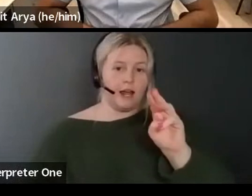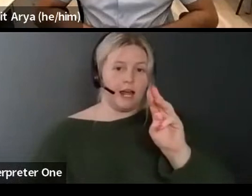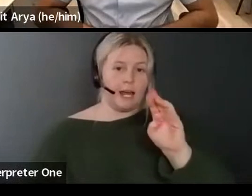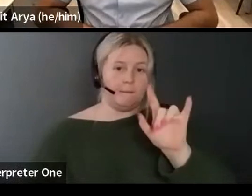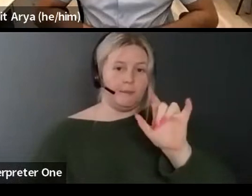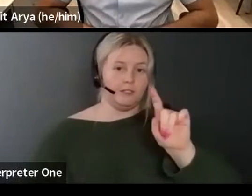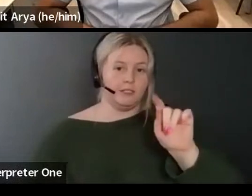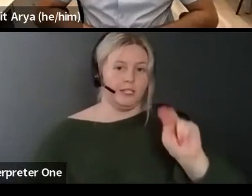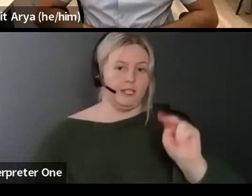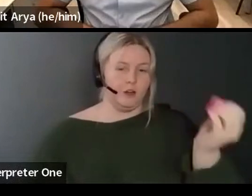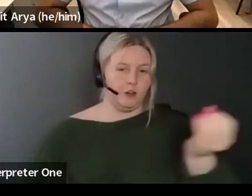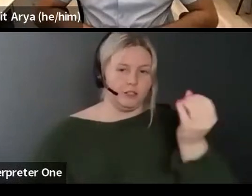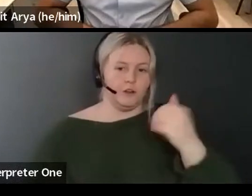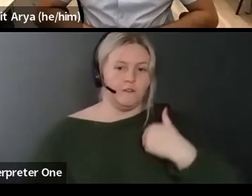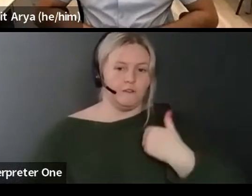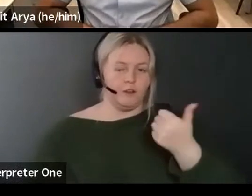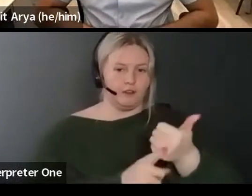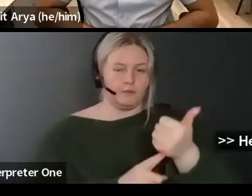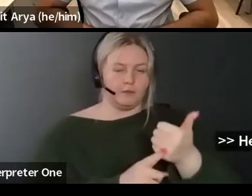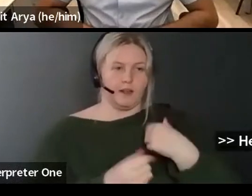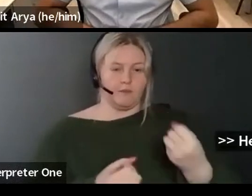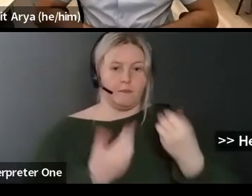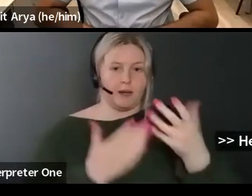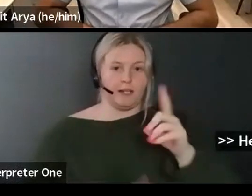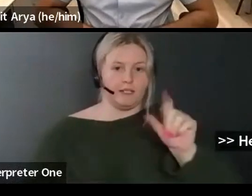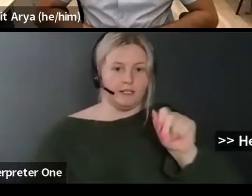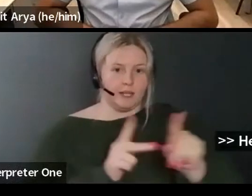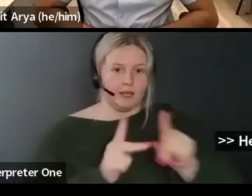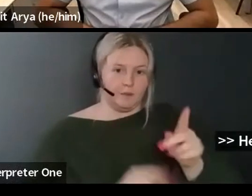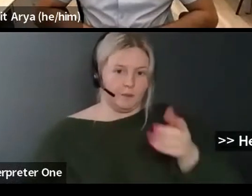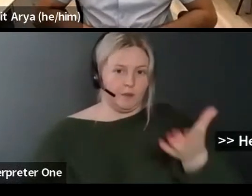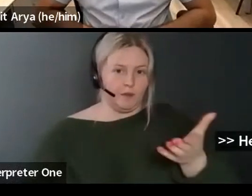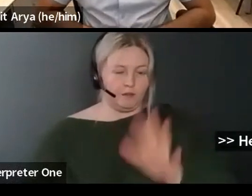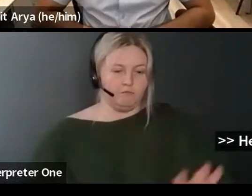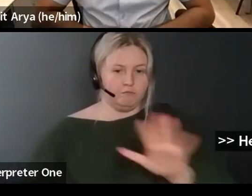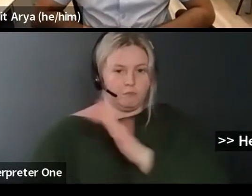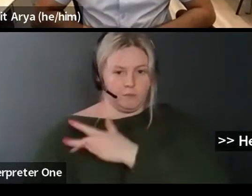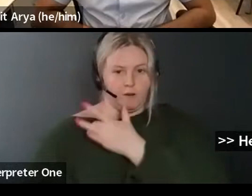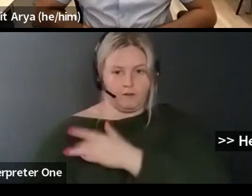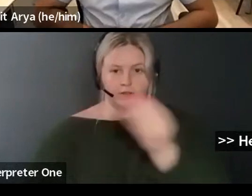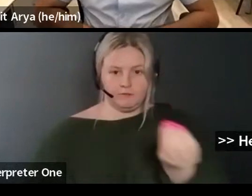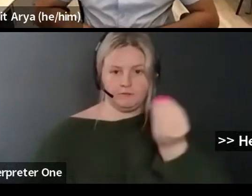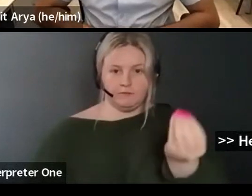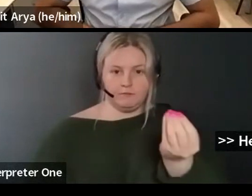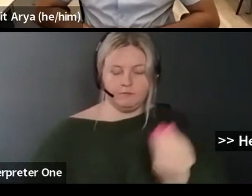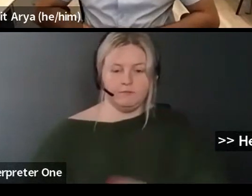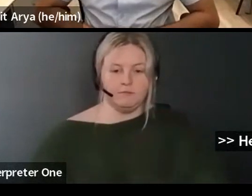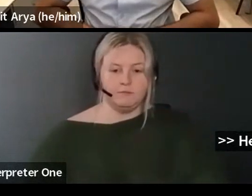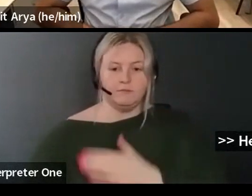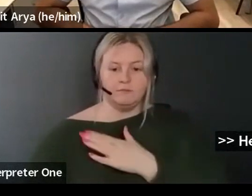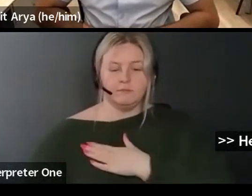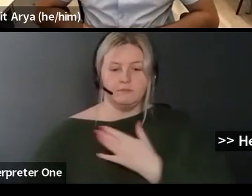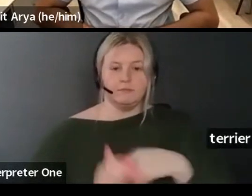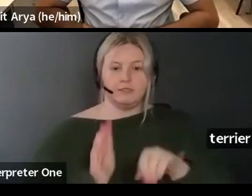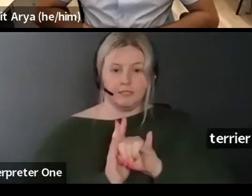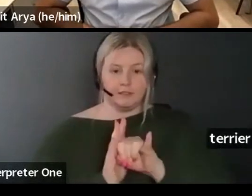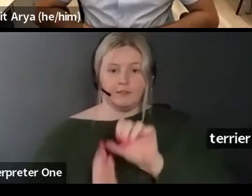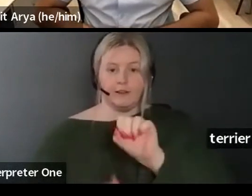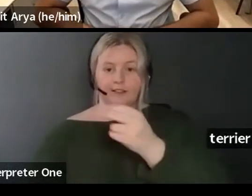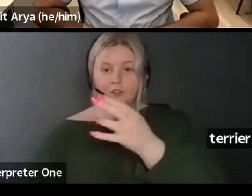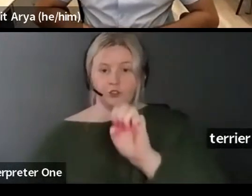has the largest density of disabled people in the province of Ontario. My pronouns are she and